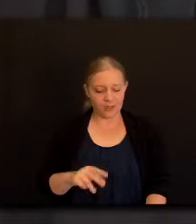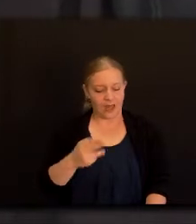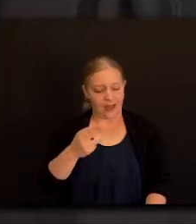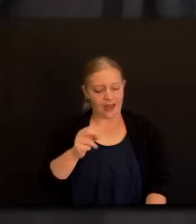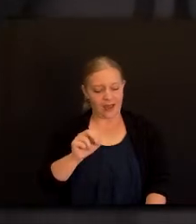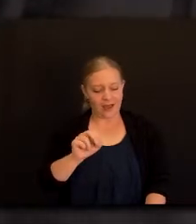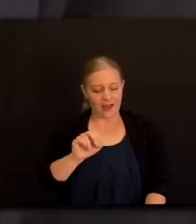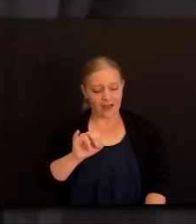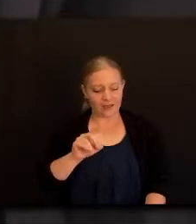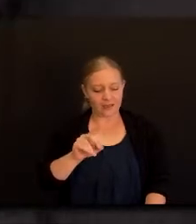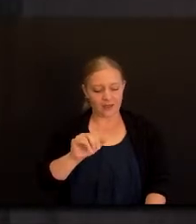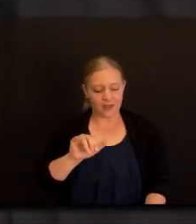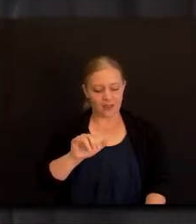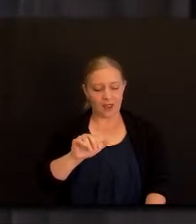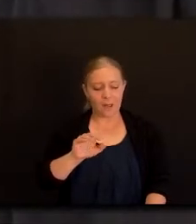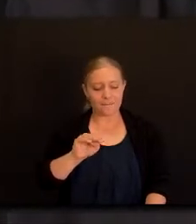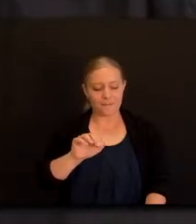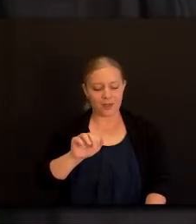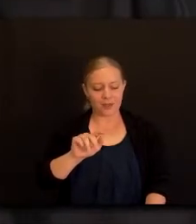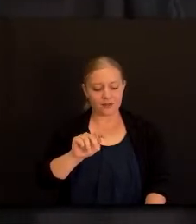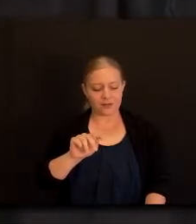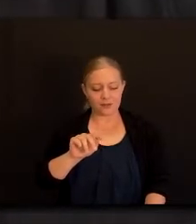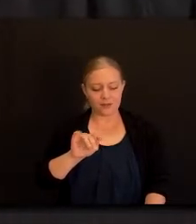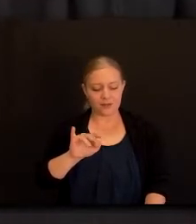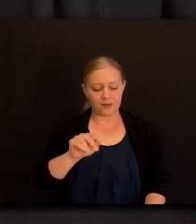Heidi Anastasia Mattingly.